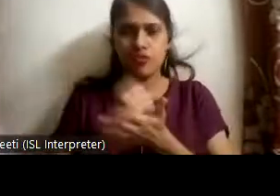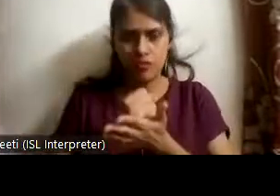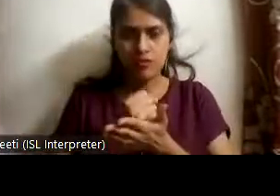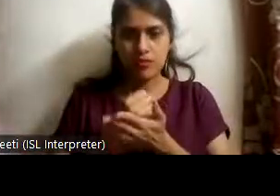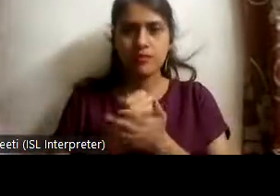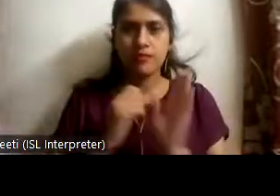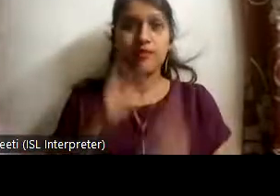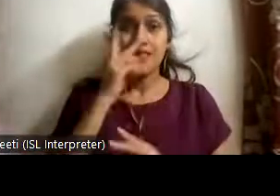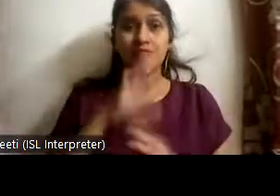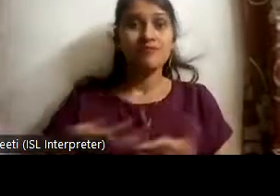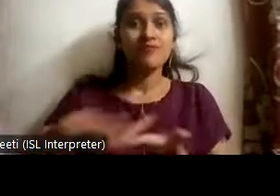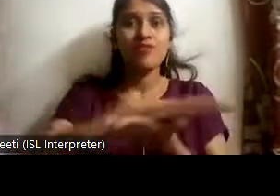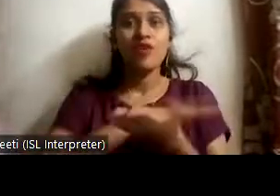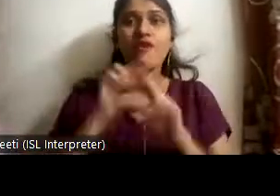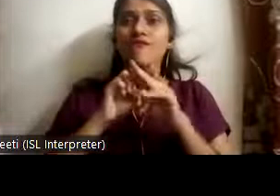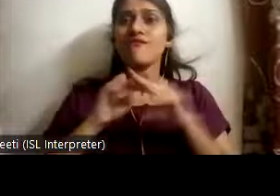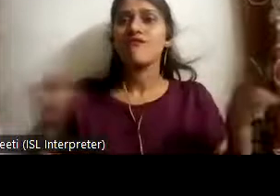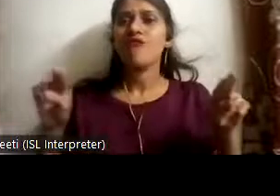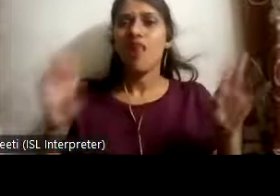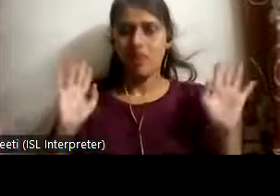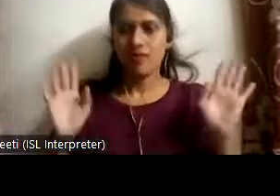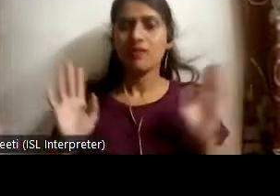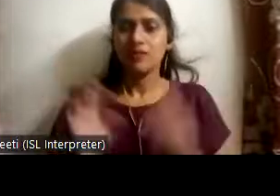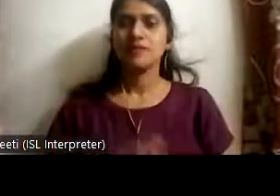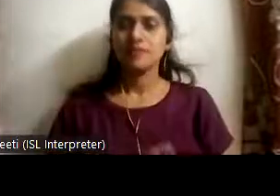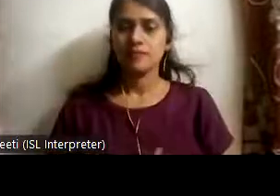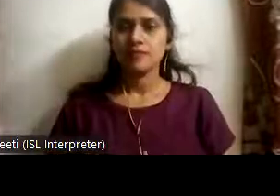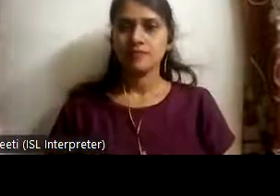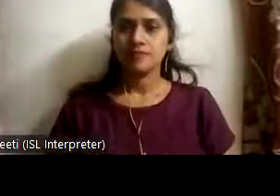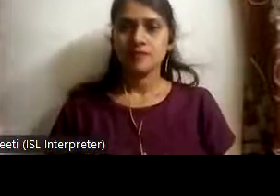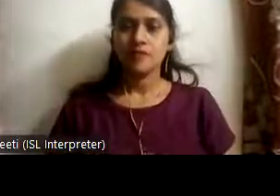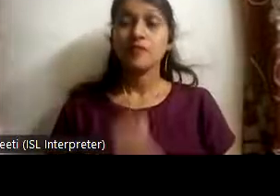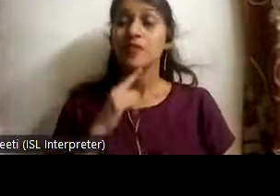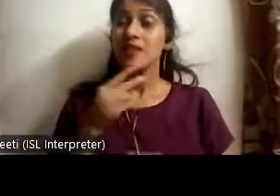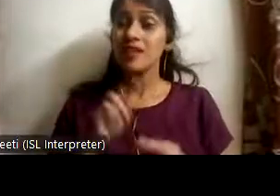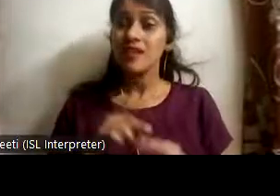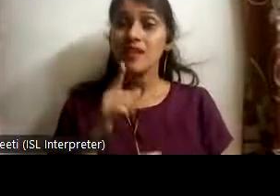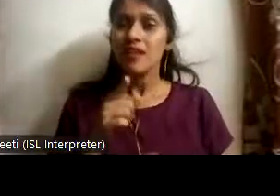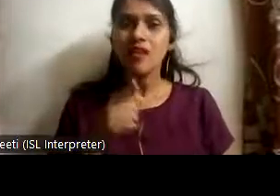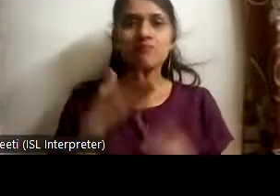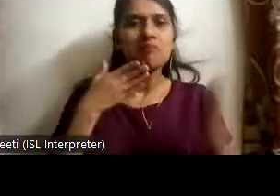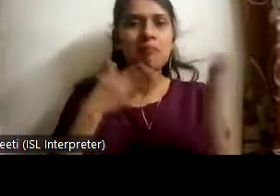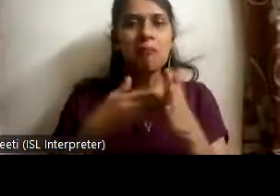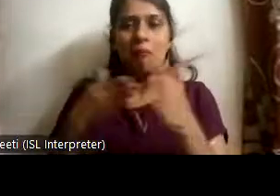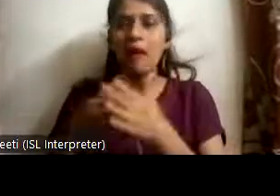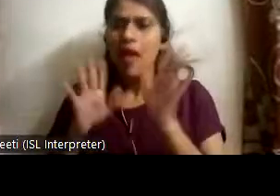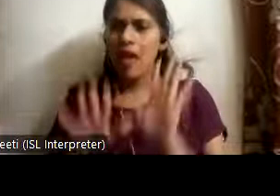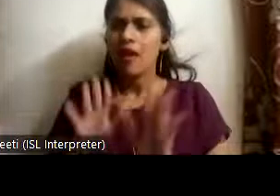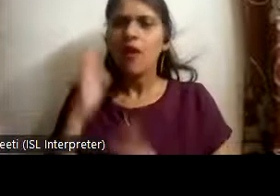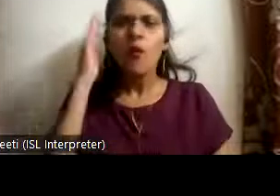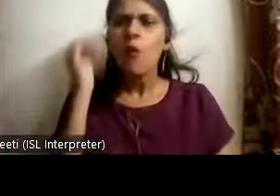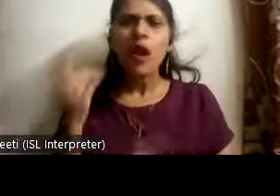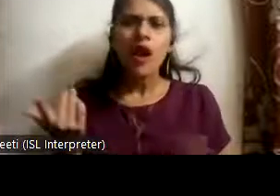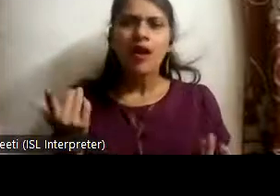see any barrier. It's a completely empty big room. So, but then again, we are saying that this is an obstacle. This is a barrier. Why? This